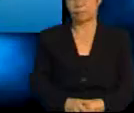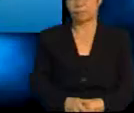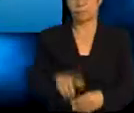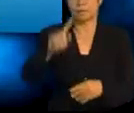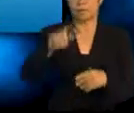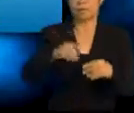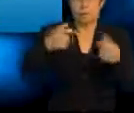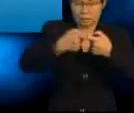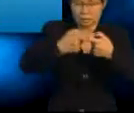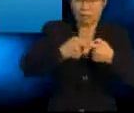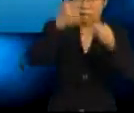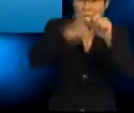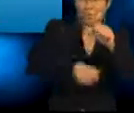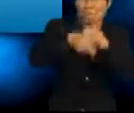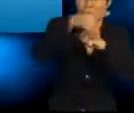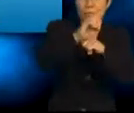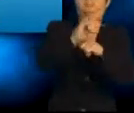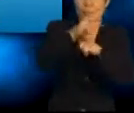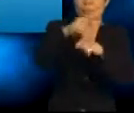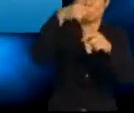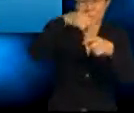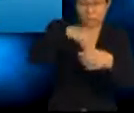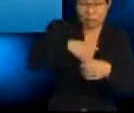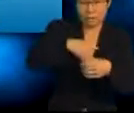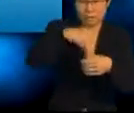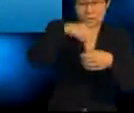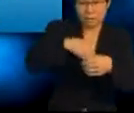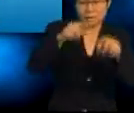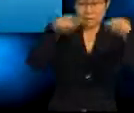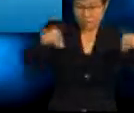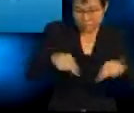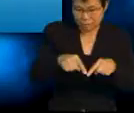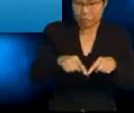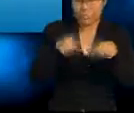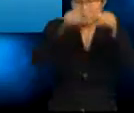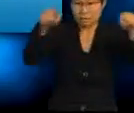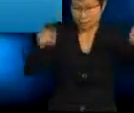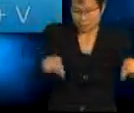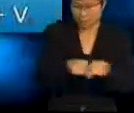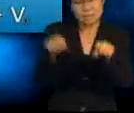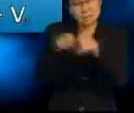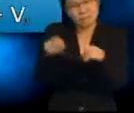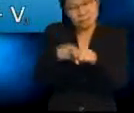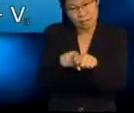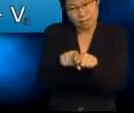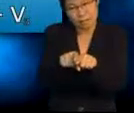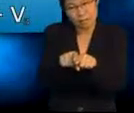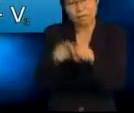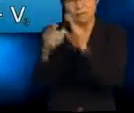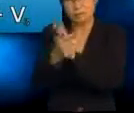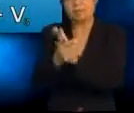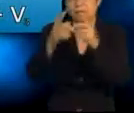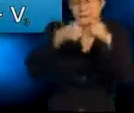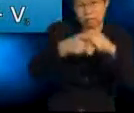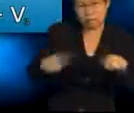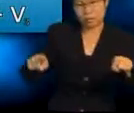The current at every point in a series circuit is the same. The sum of the potential